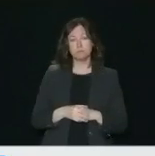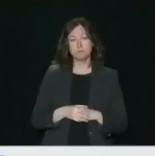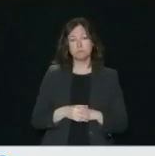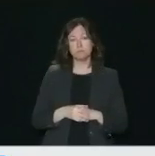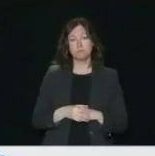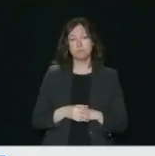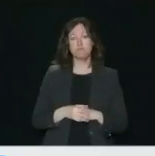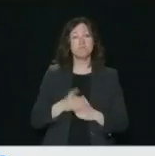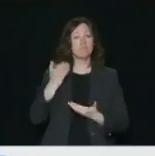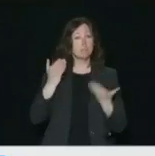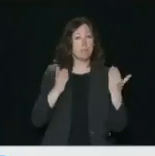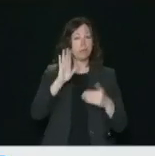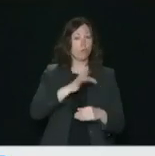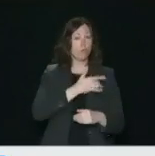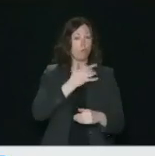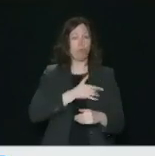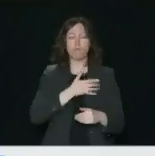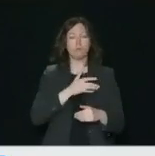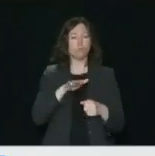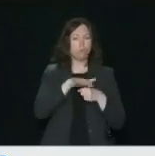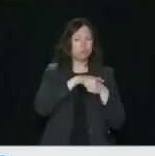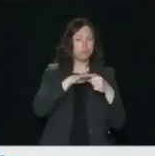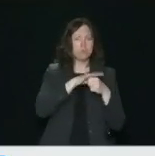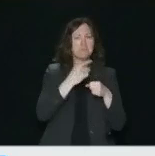are declining or stable.